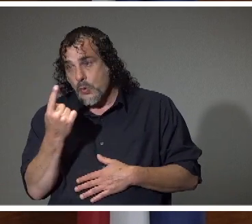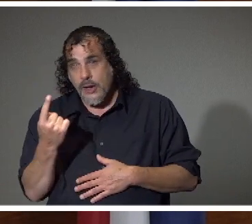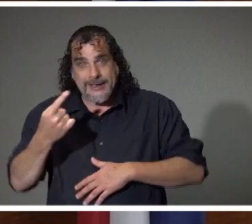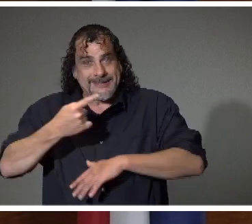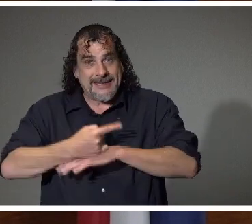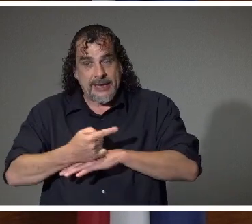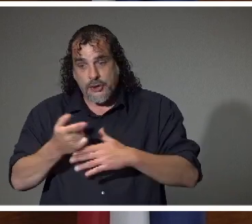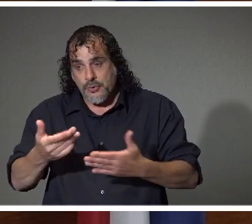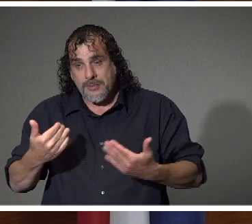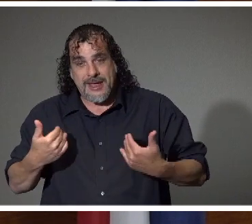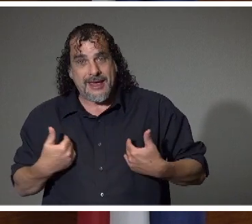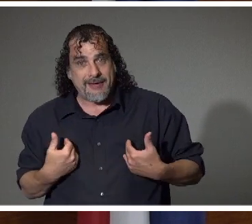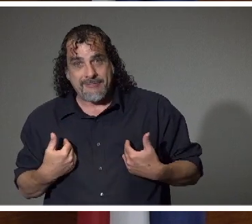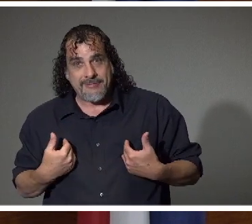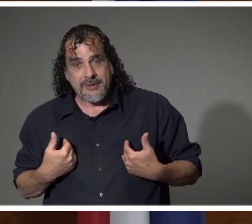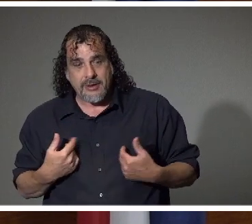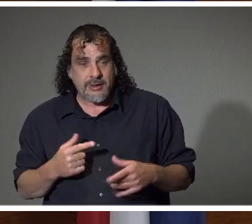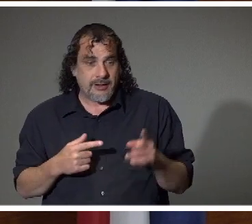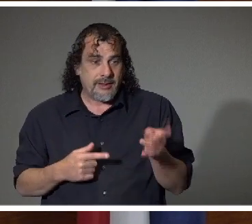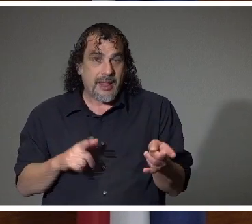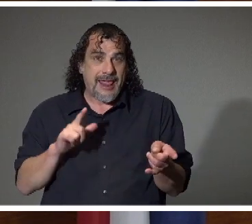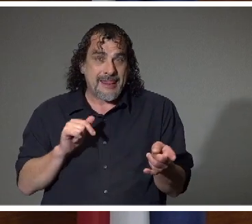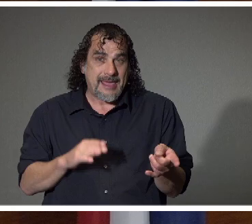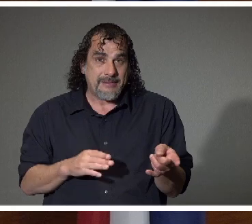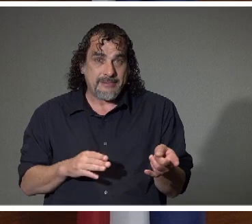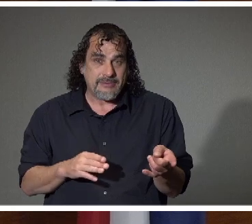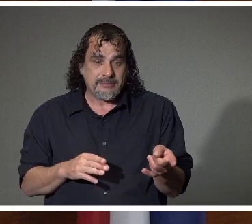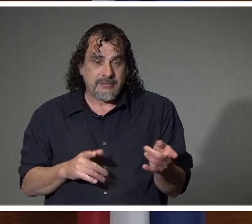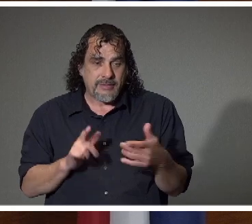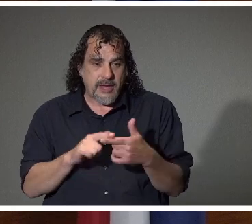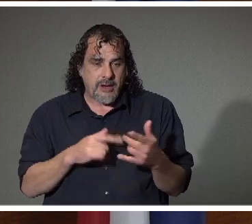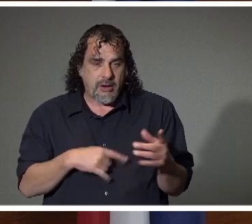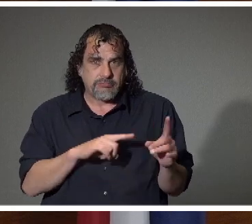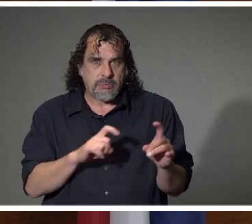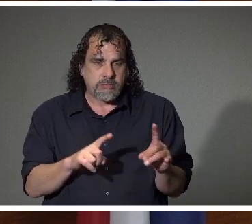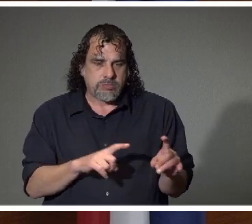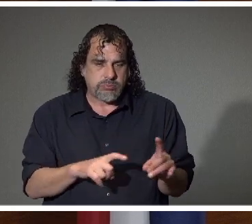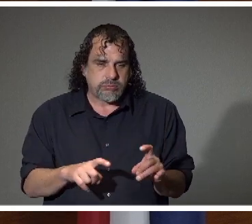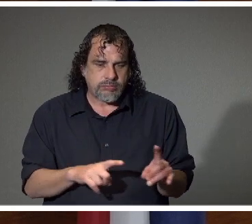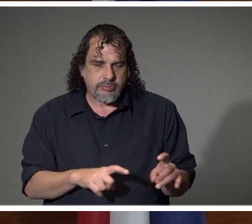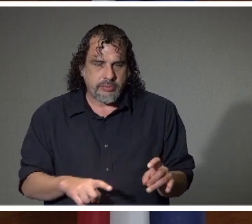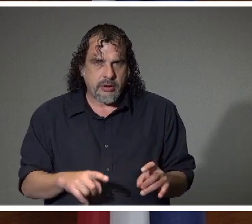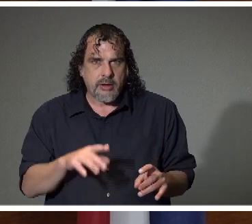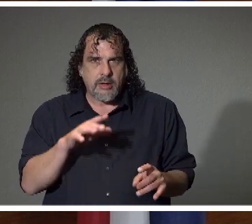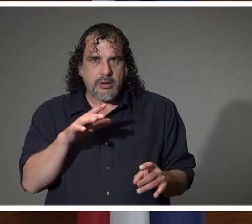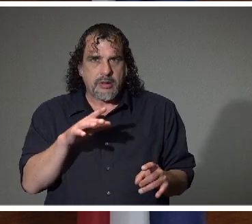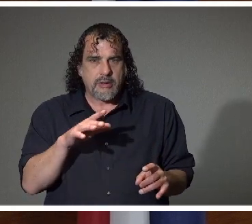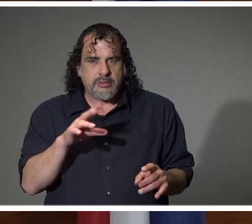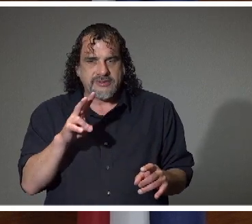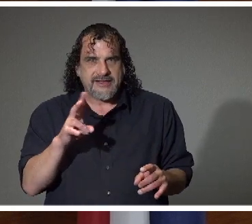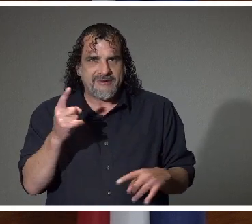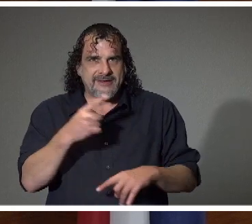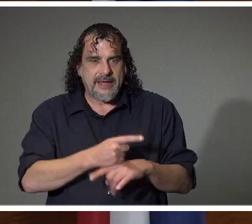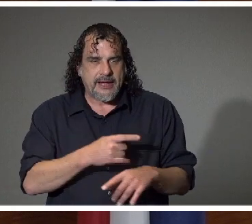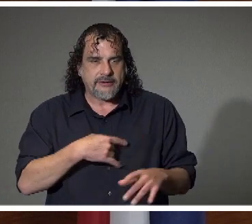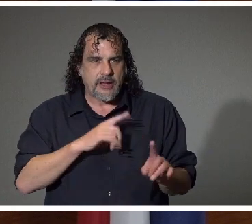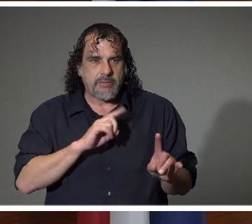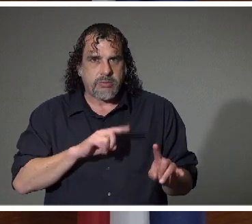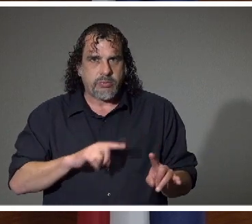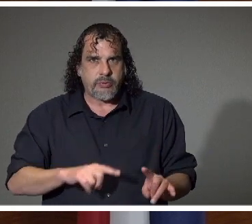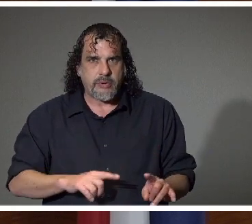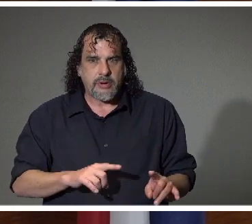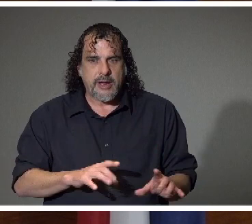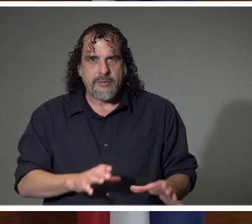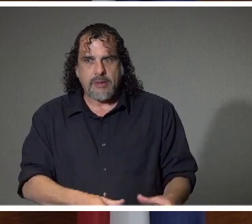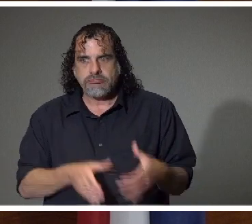have, for instance, a lab that is producing 3 or 4 or 5 or even 7 days of results, and they're reporting